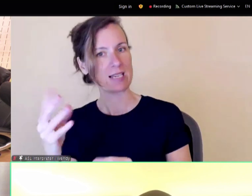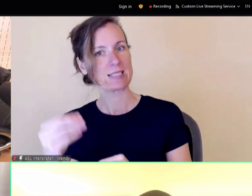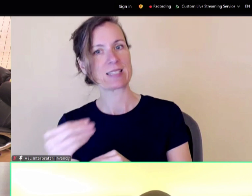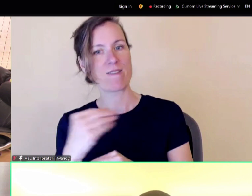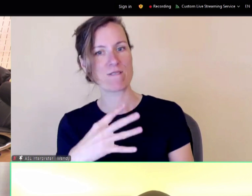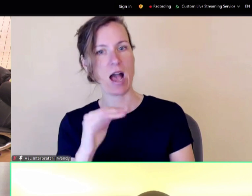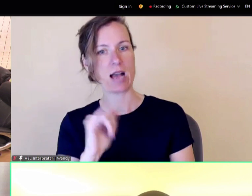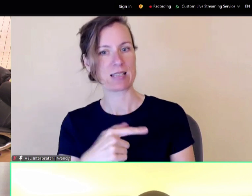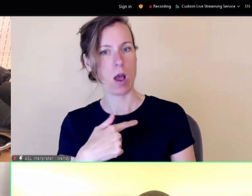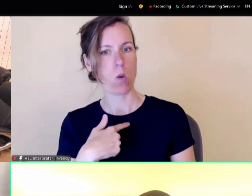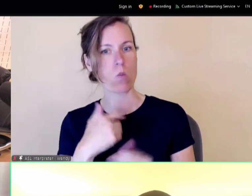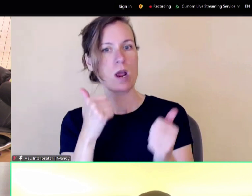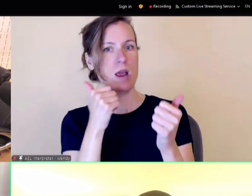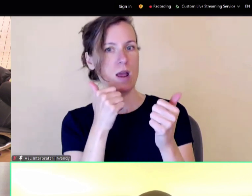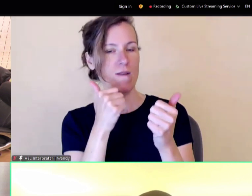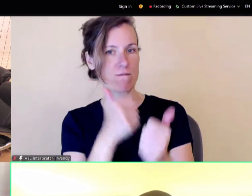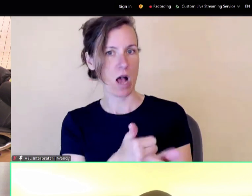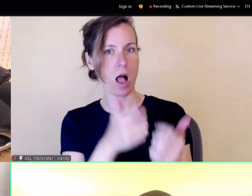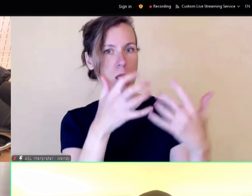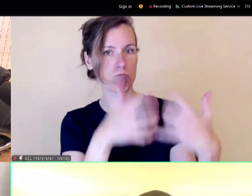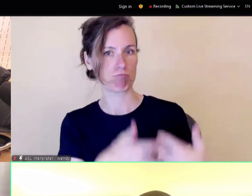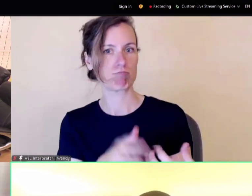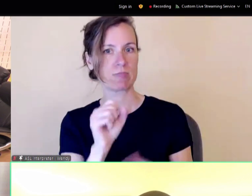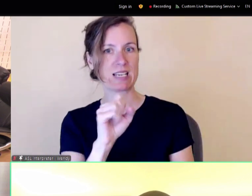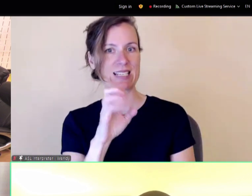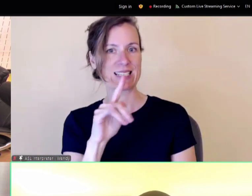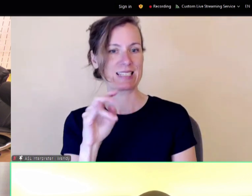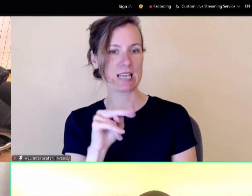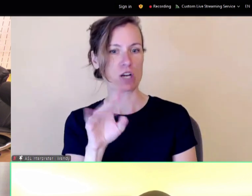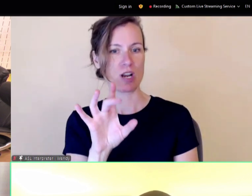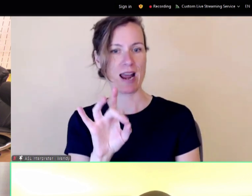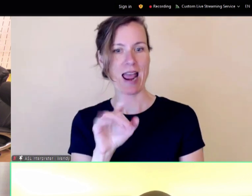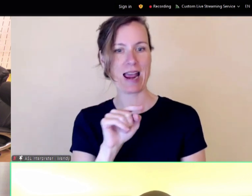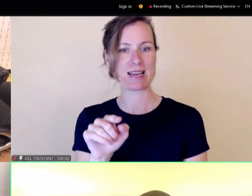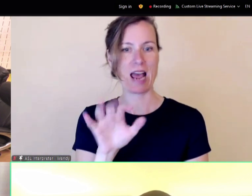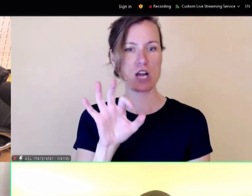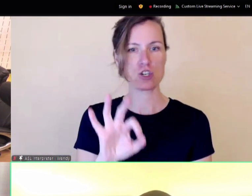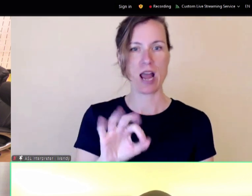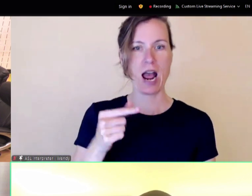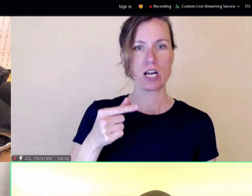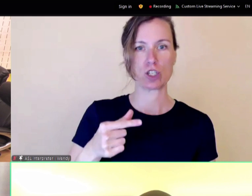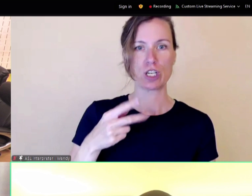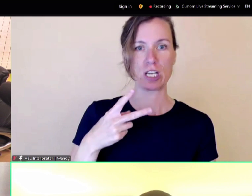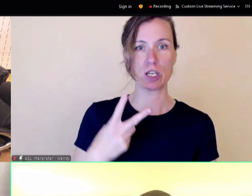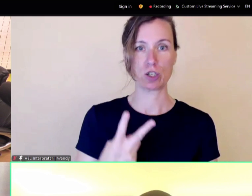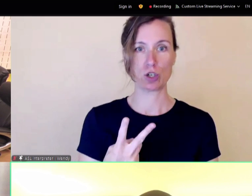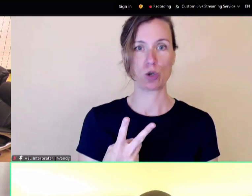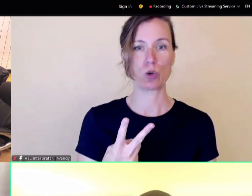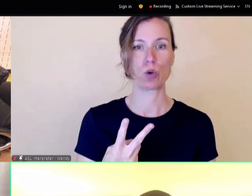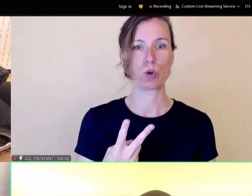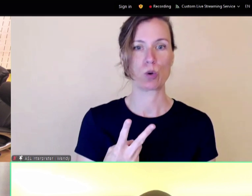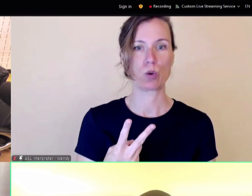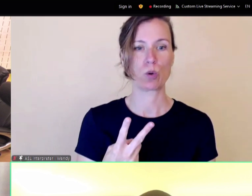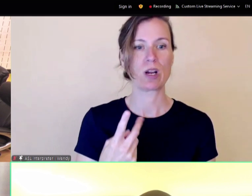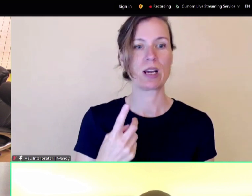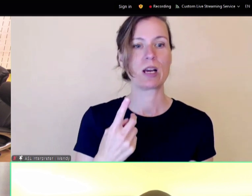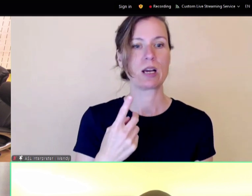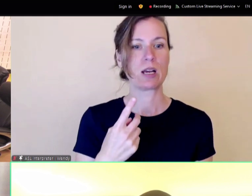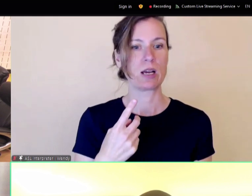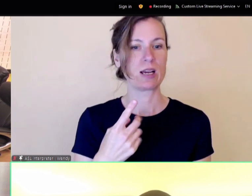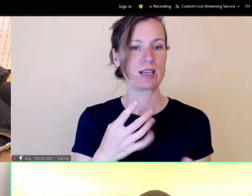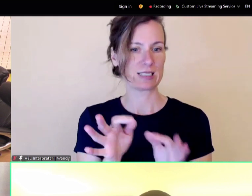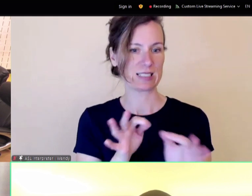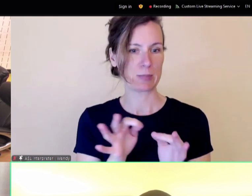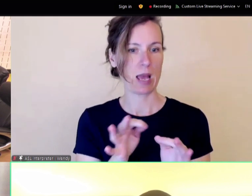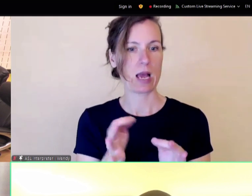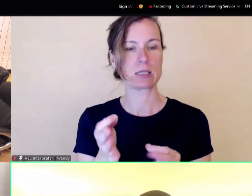Section 8-9 G2, indicating a change in fence material, regardless of